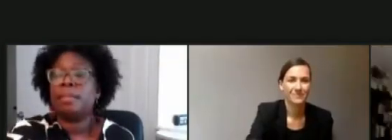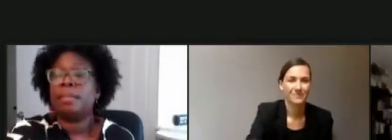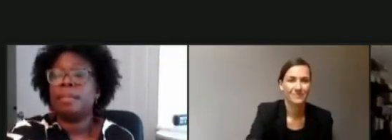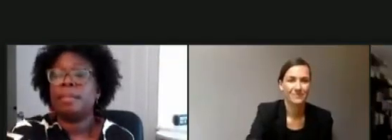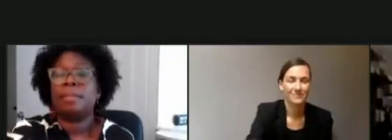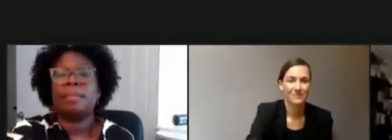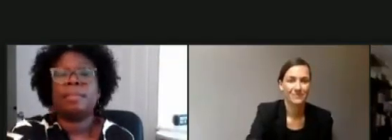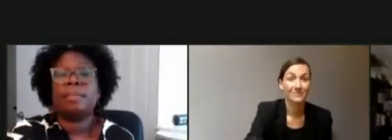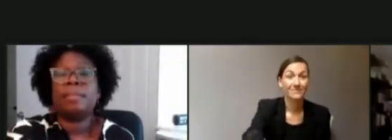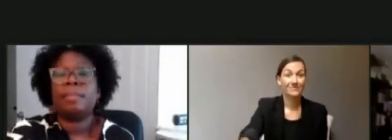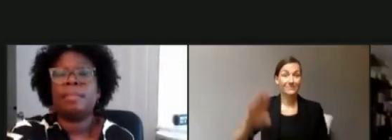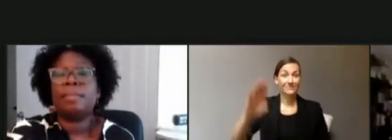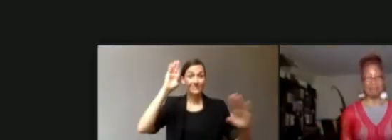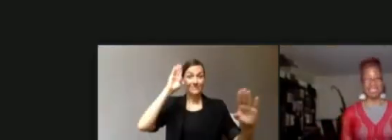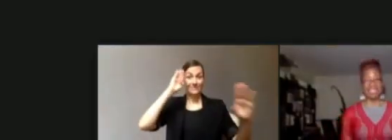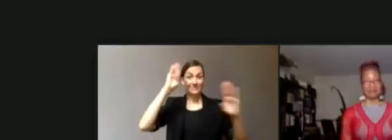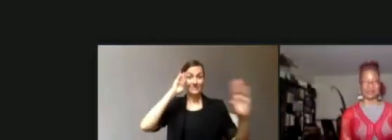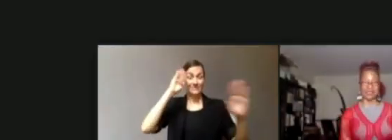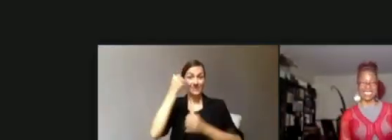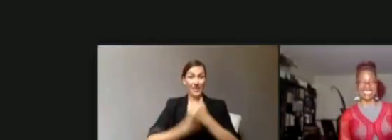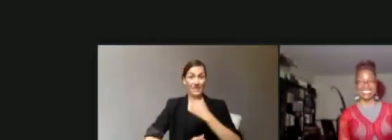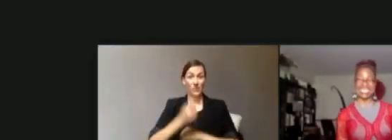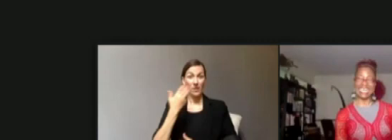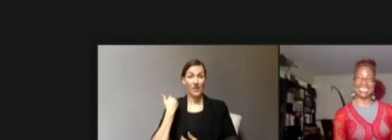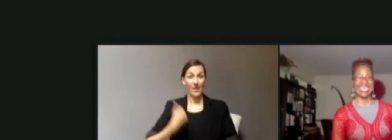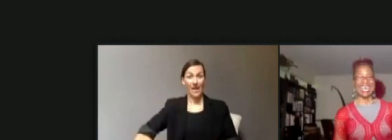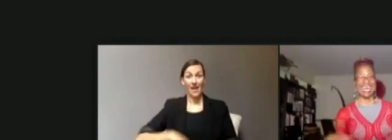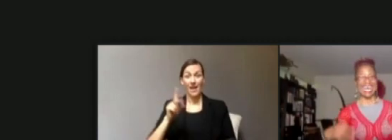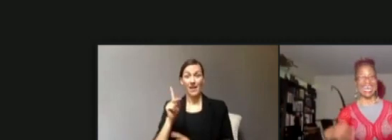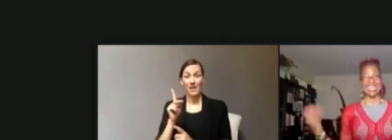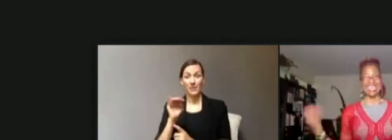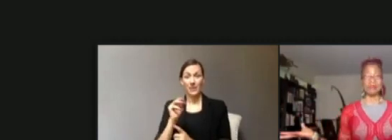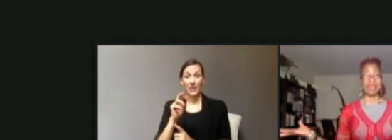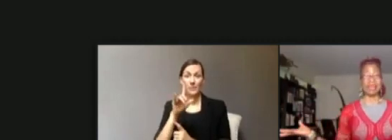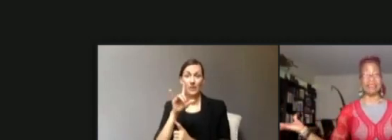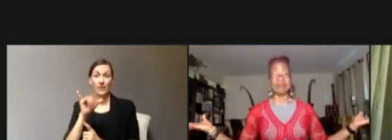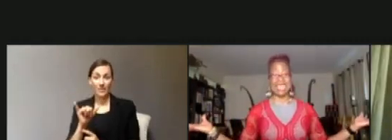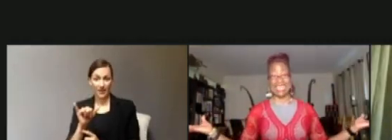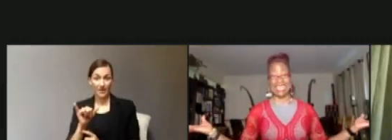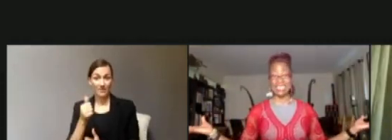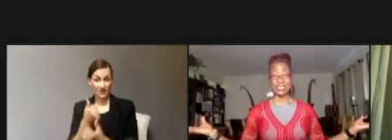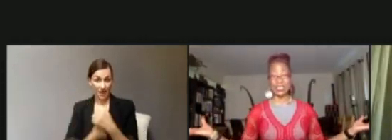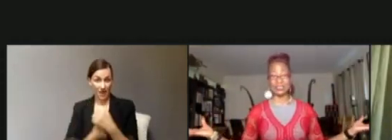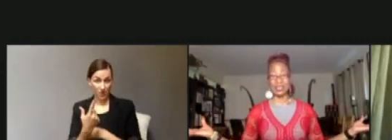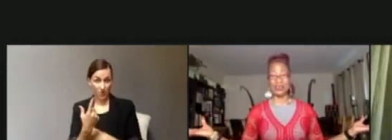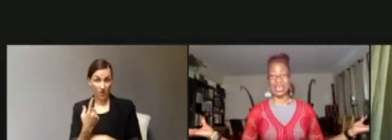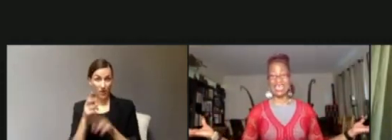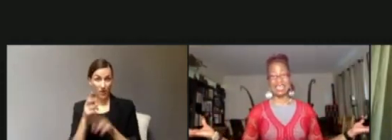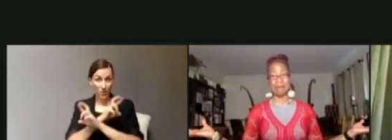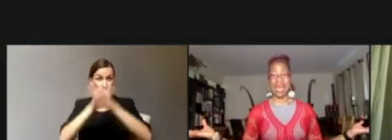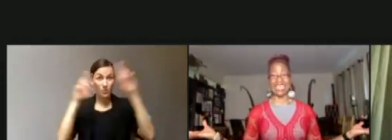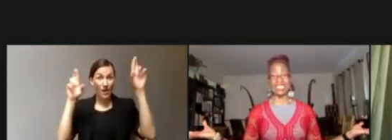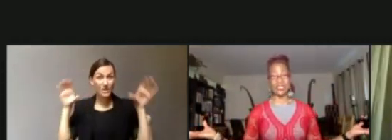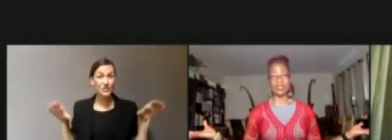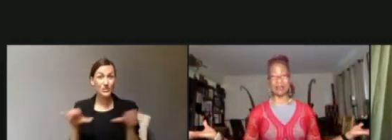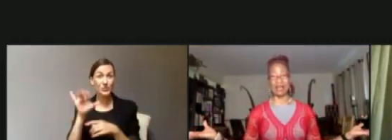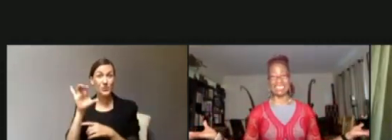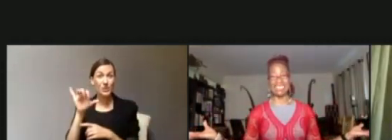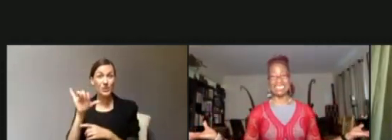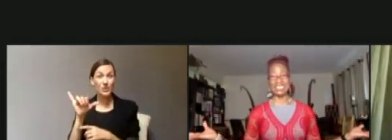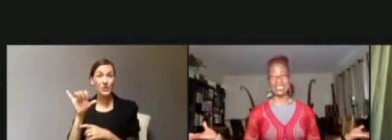All right, good afternoon, everyone. I'm Kimberly. Is everybody ready to do a little yoga and get back into